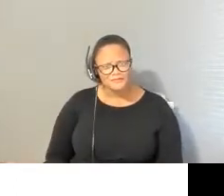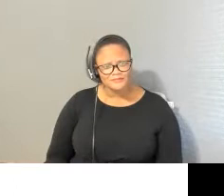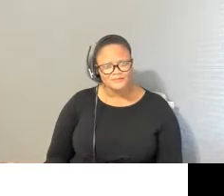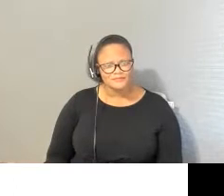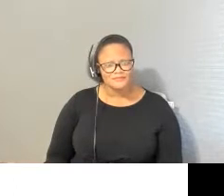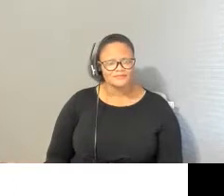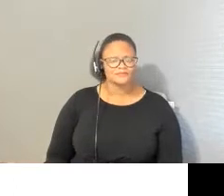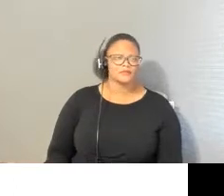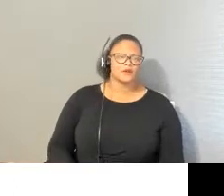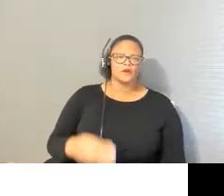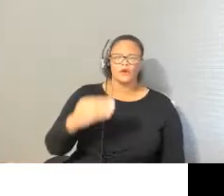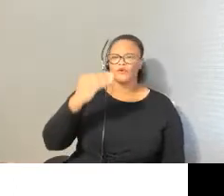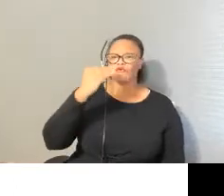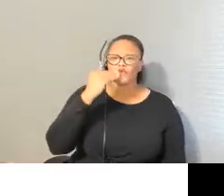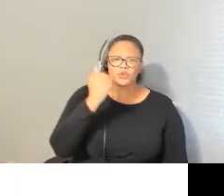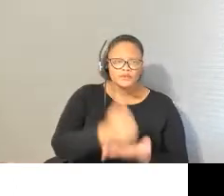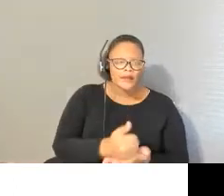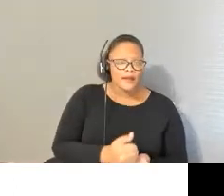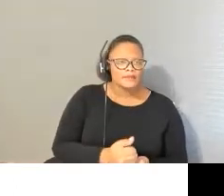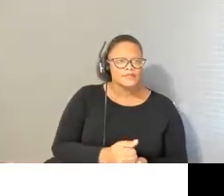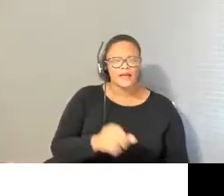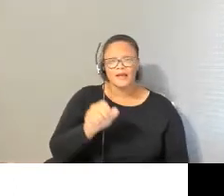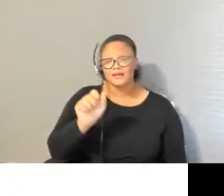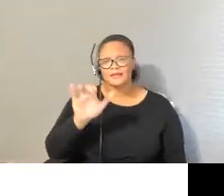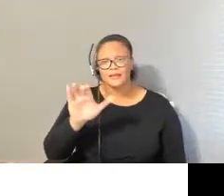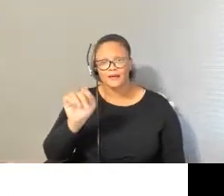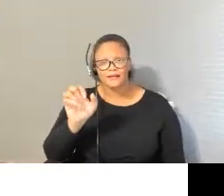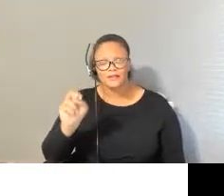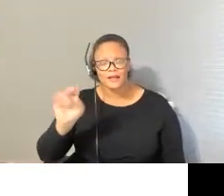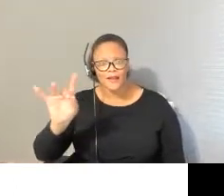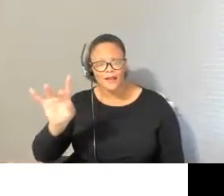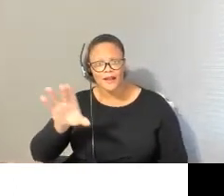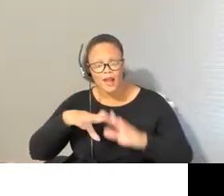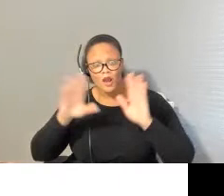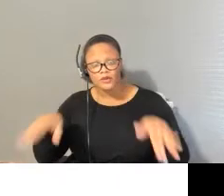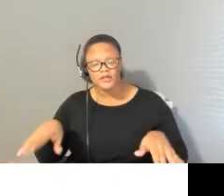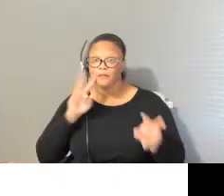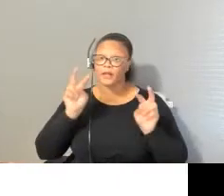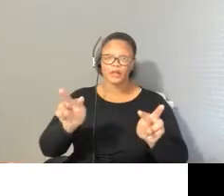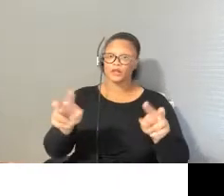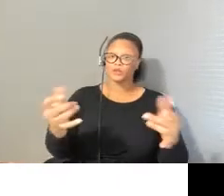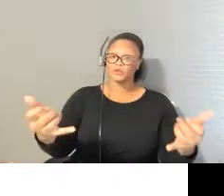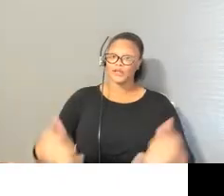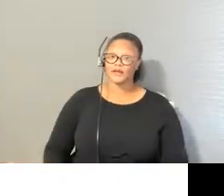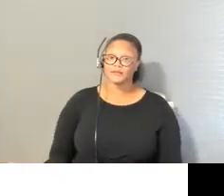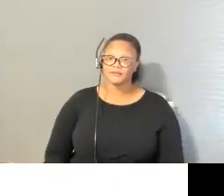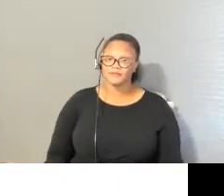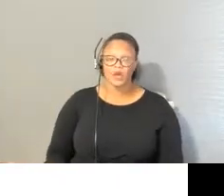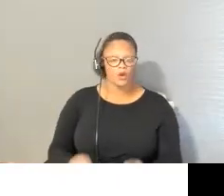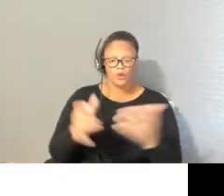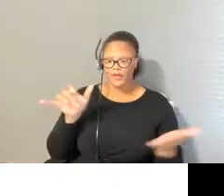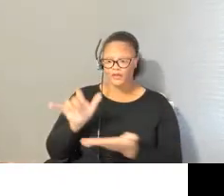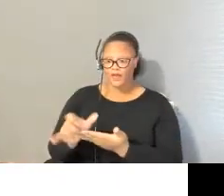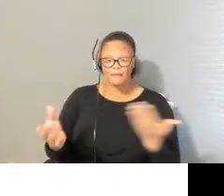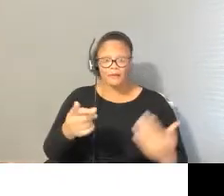commodities, food stamps, Section 8 housing. But look at you today, okay? Without that, you might not be